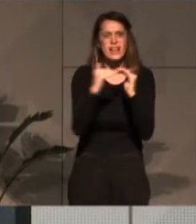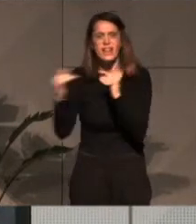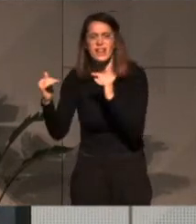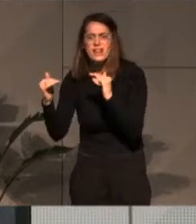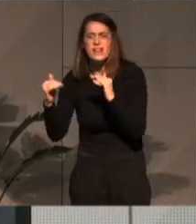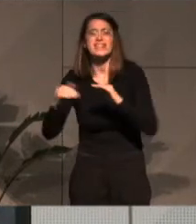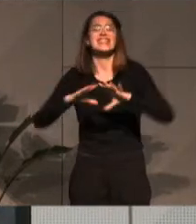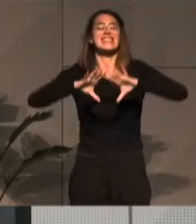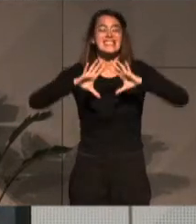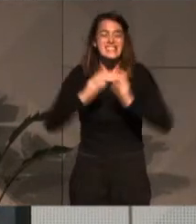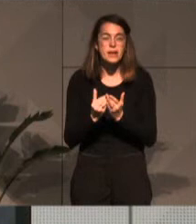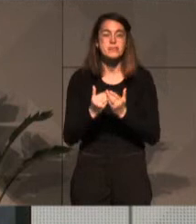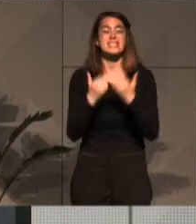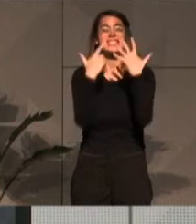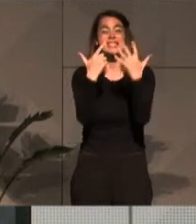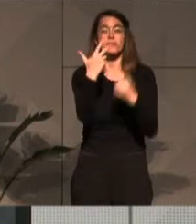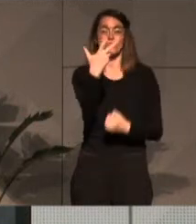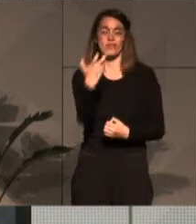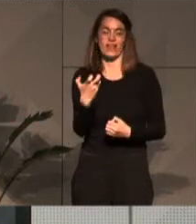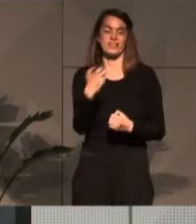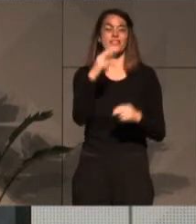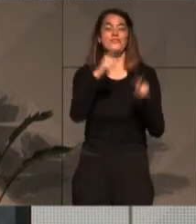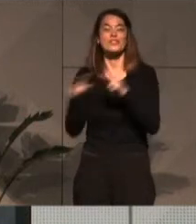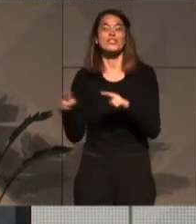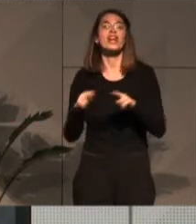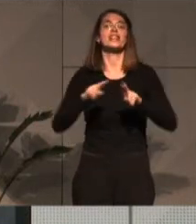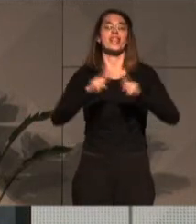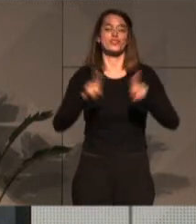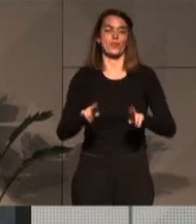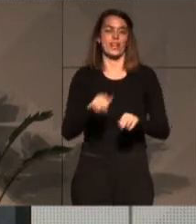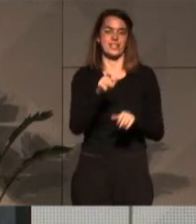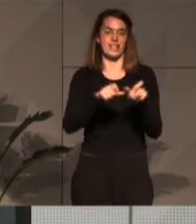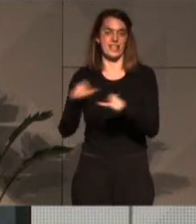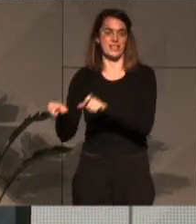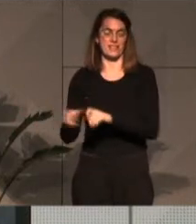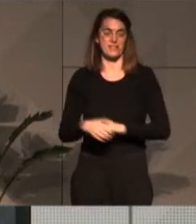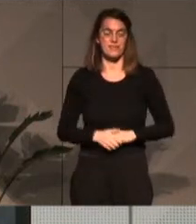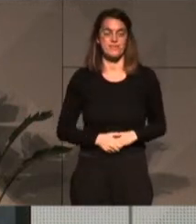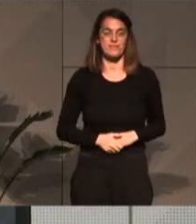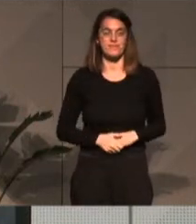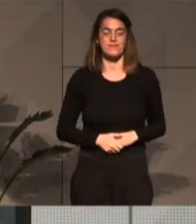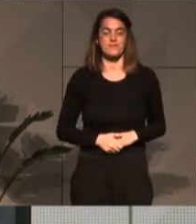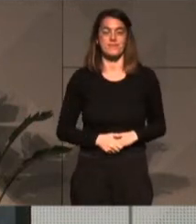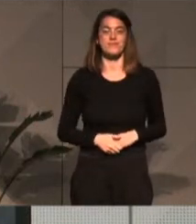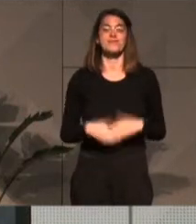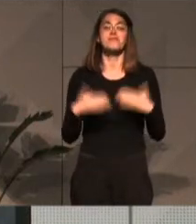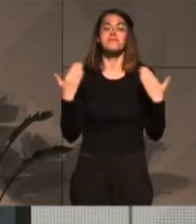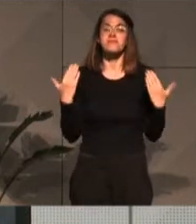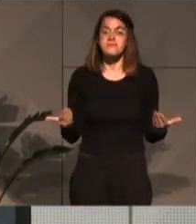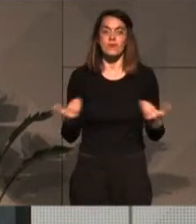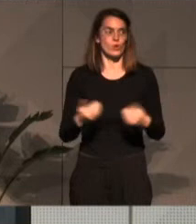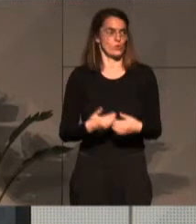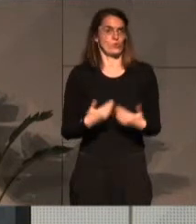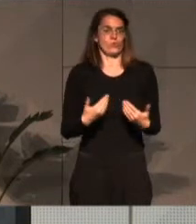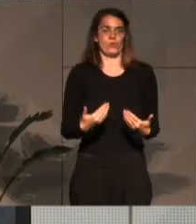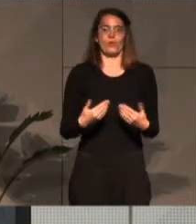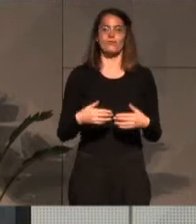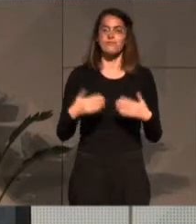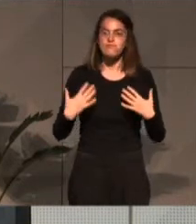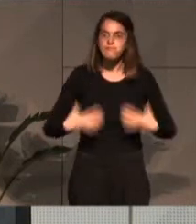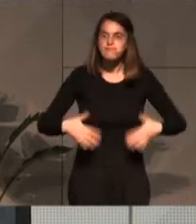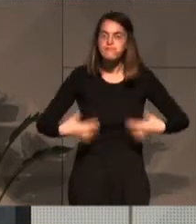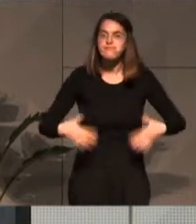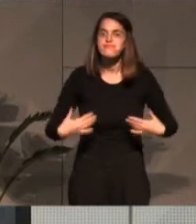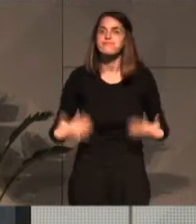researchers from different countries came together. So 37 countries were represented. So it's a truly